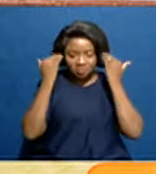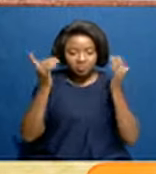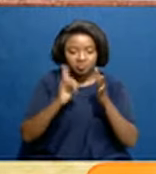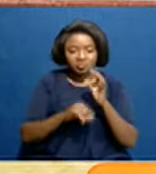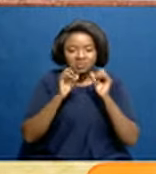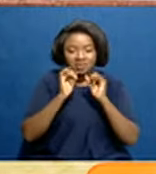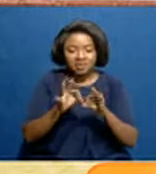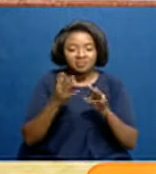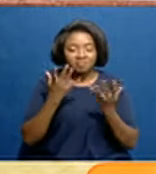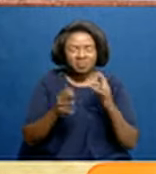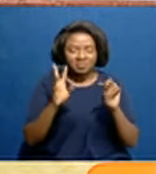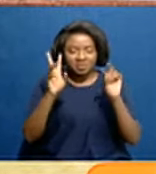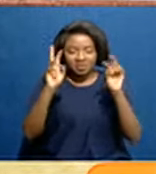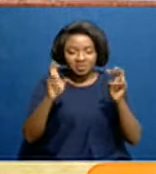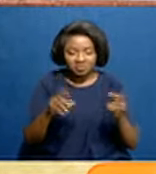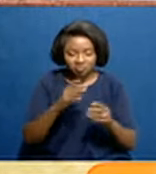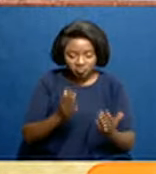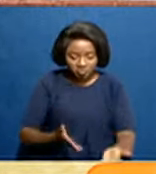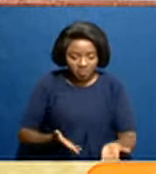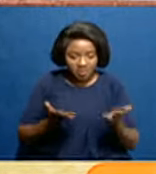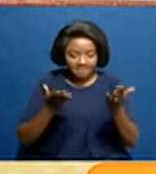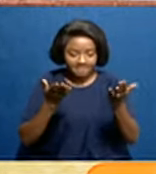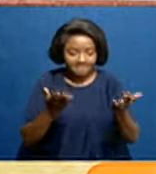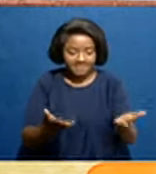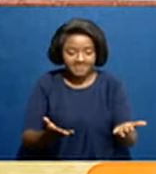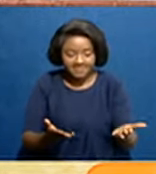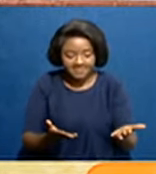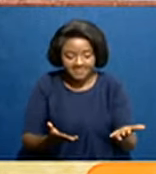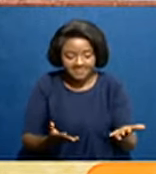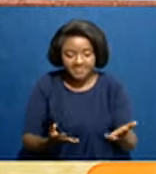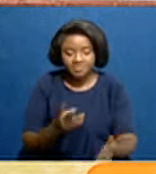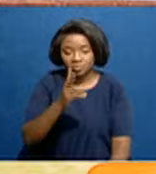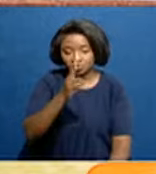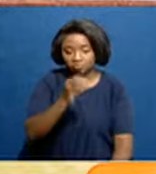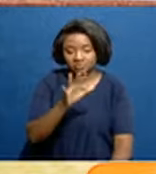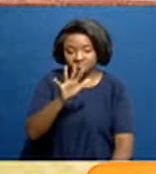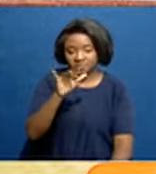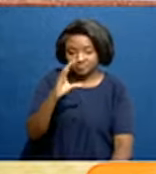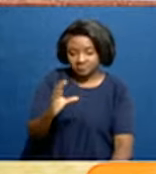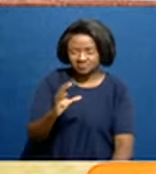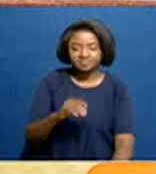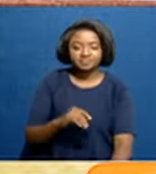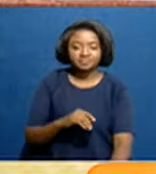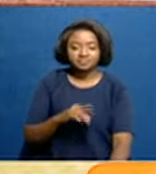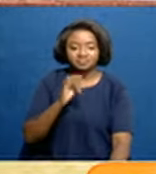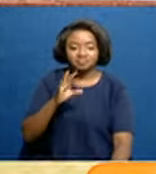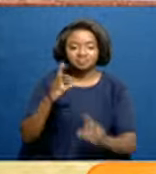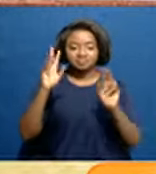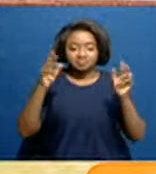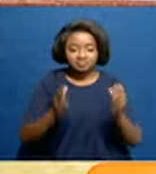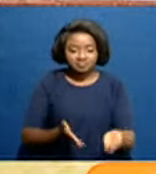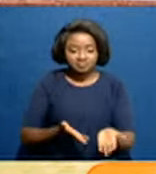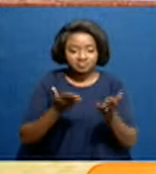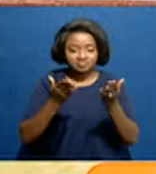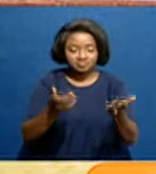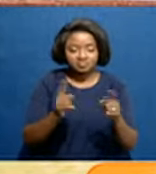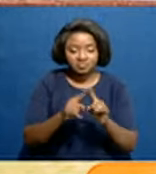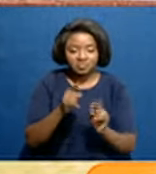a matter comes to you, when it, that is 25C, right. If a matter comes to you that you have got to interpret,